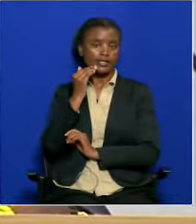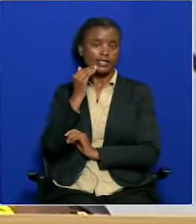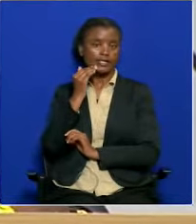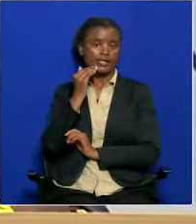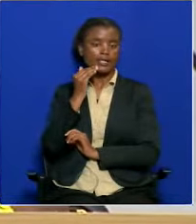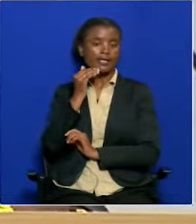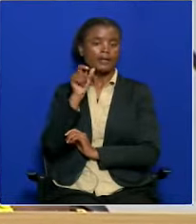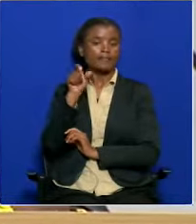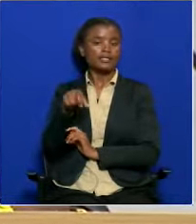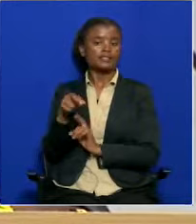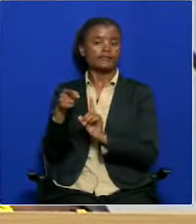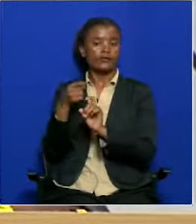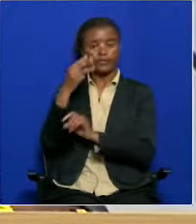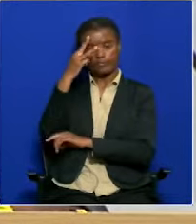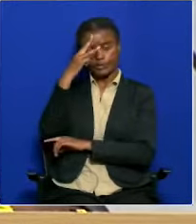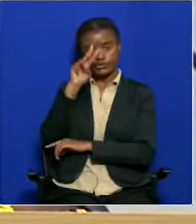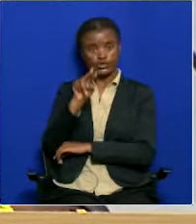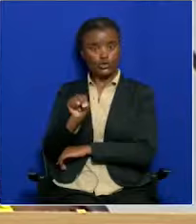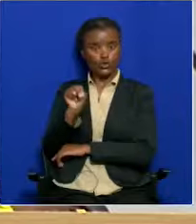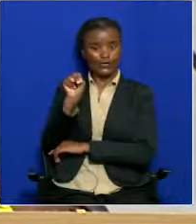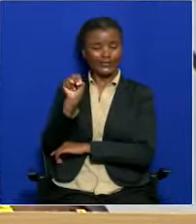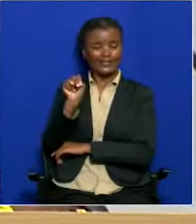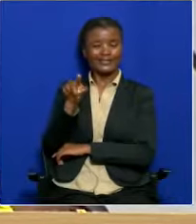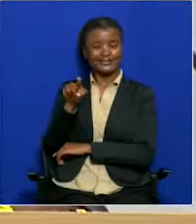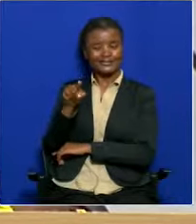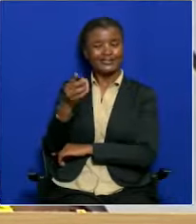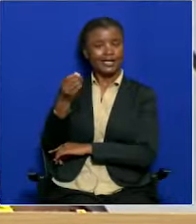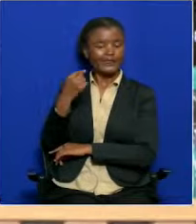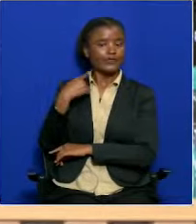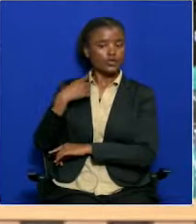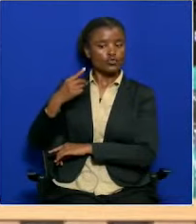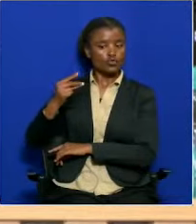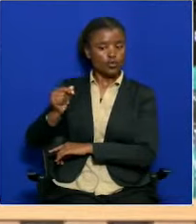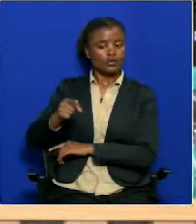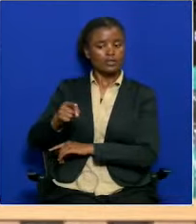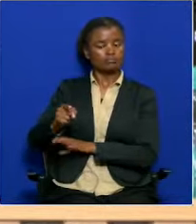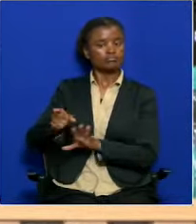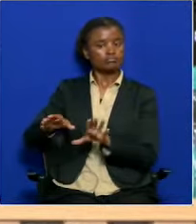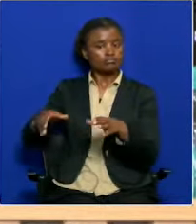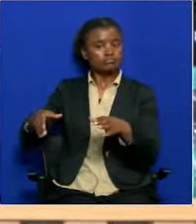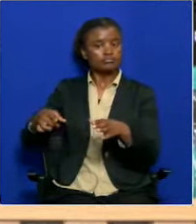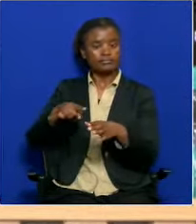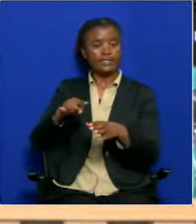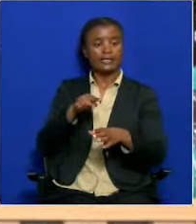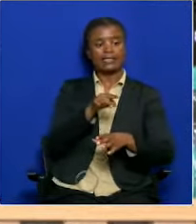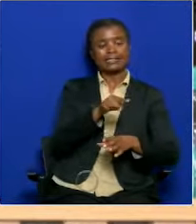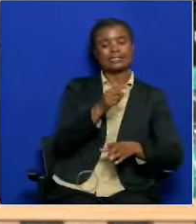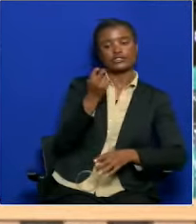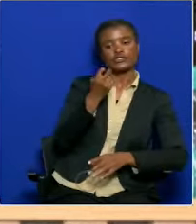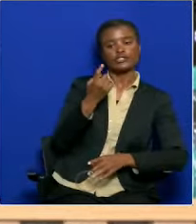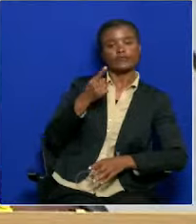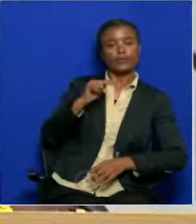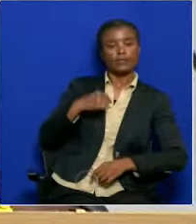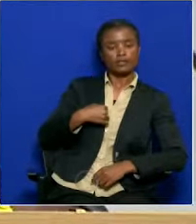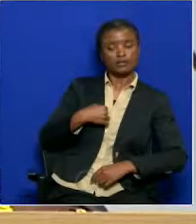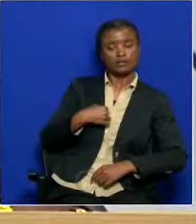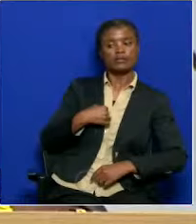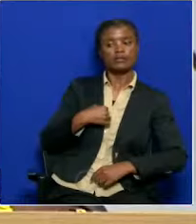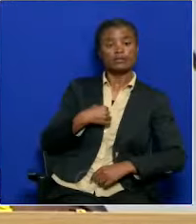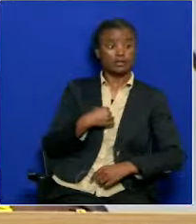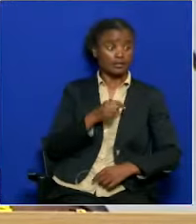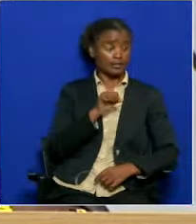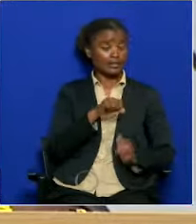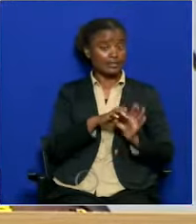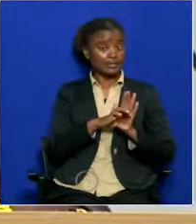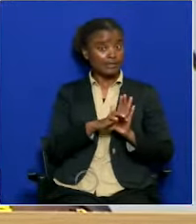for a dog for me because I wanted a dog. All right, so that's an example of a personal favor. Yes.